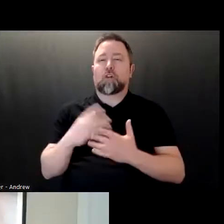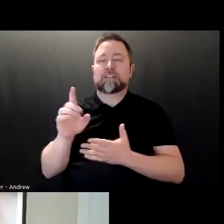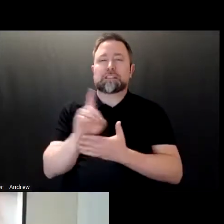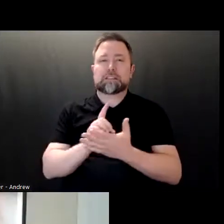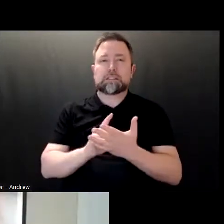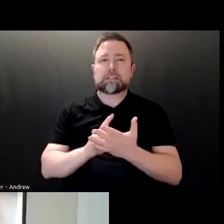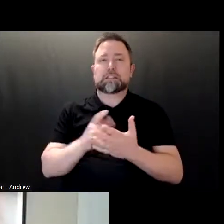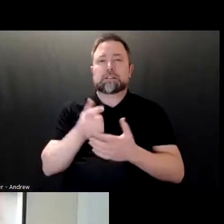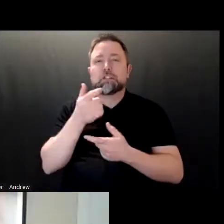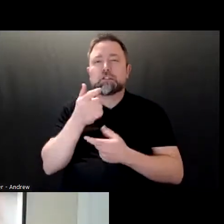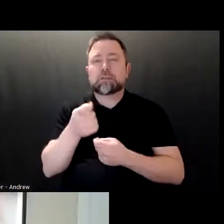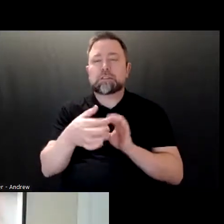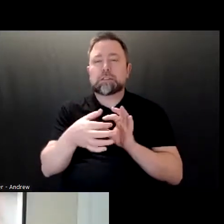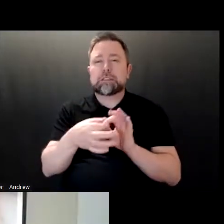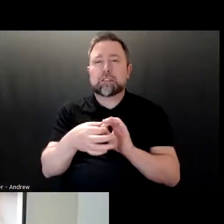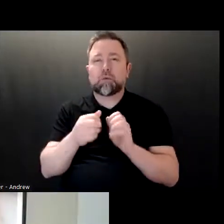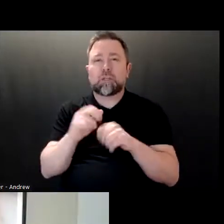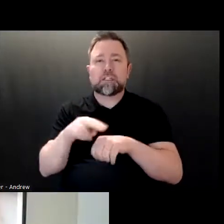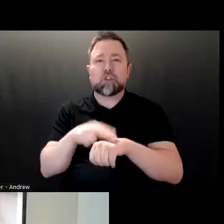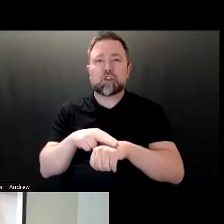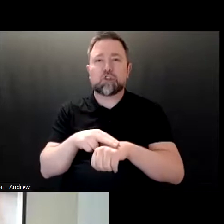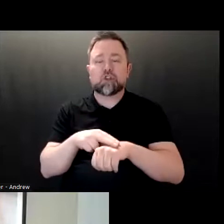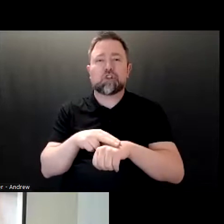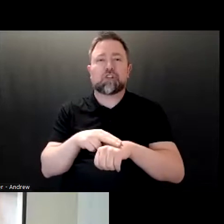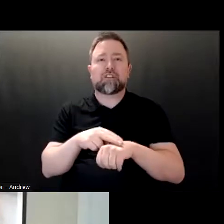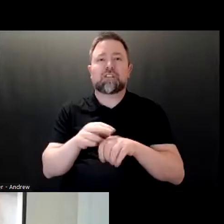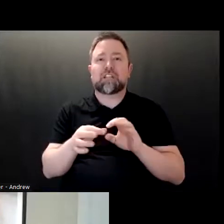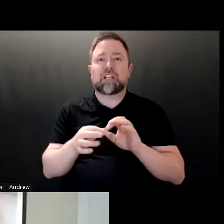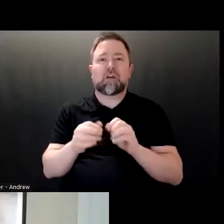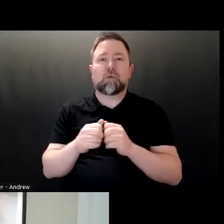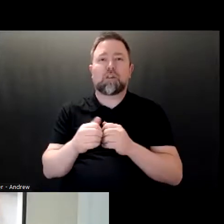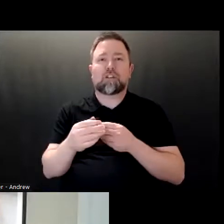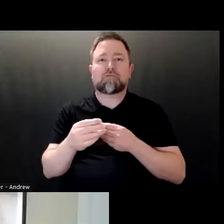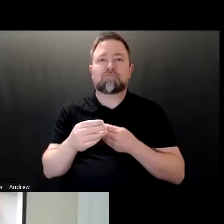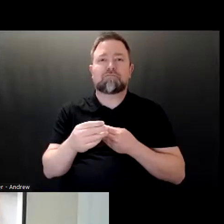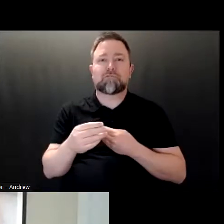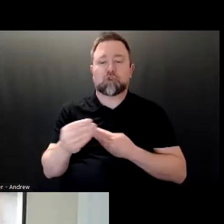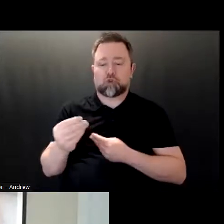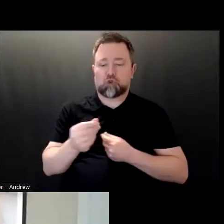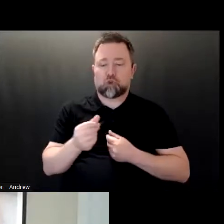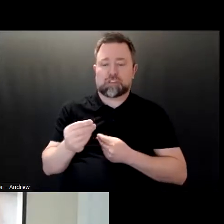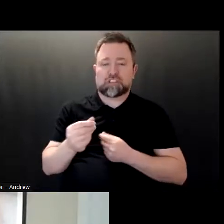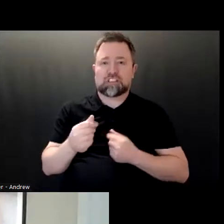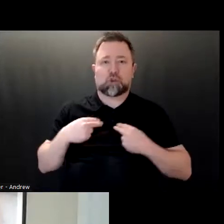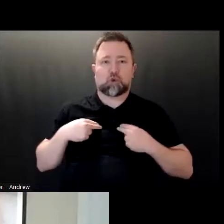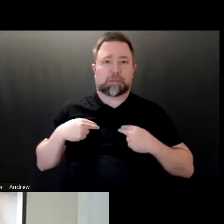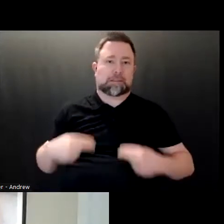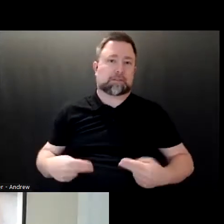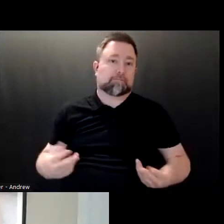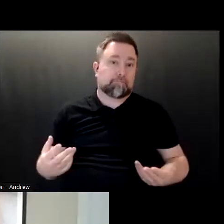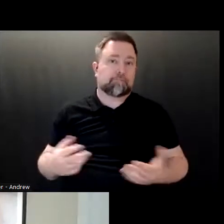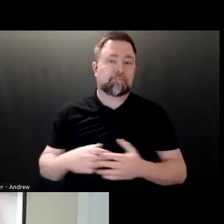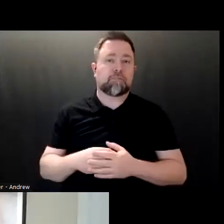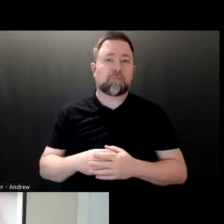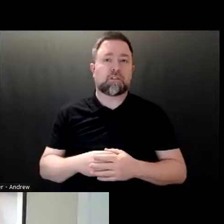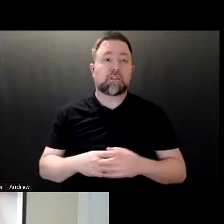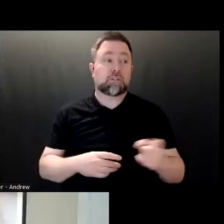And in order to continue expanding our programs, we have been undergoing a campus